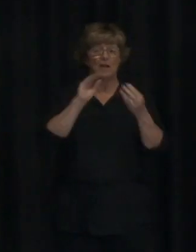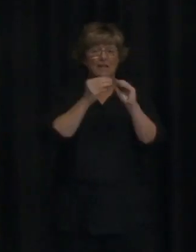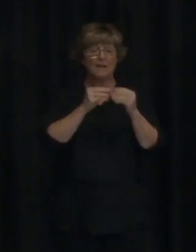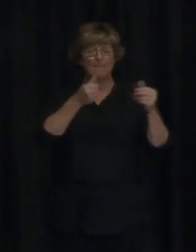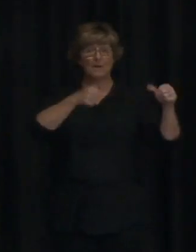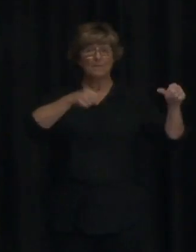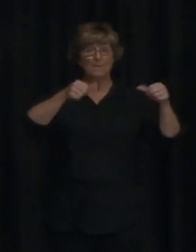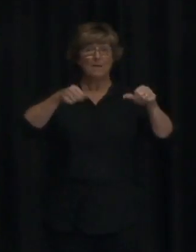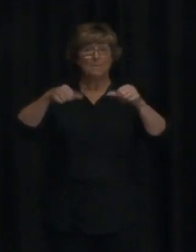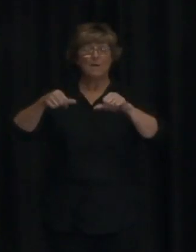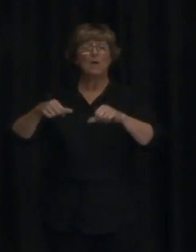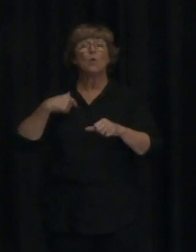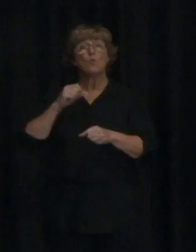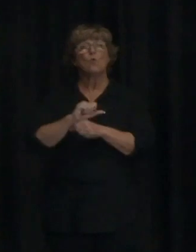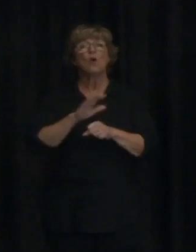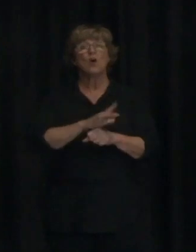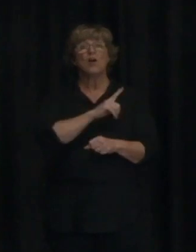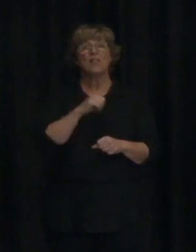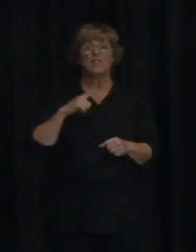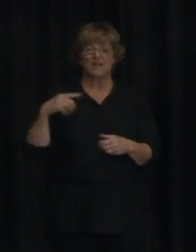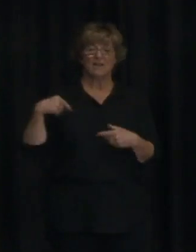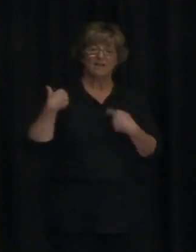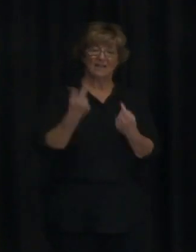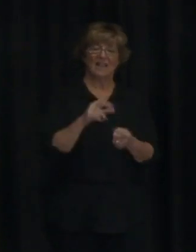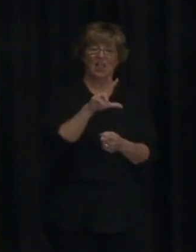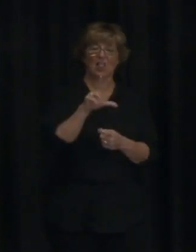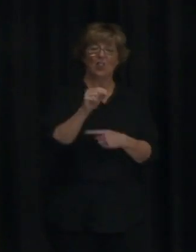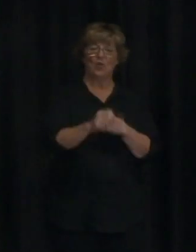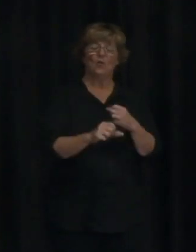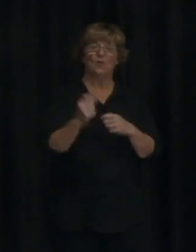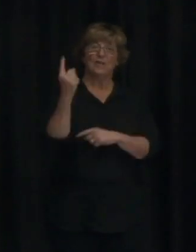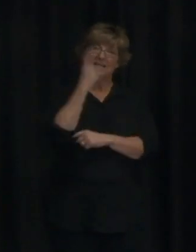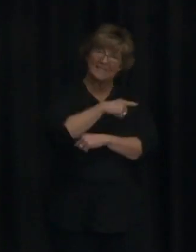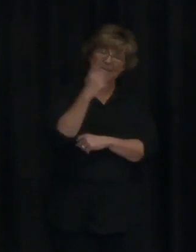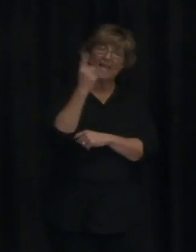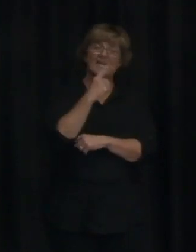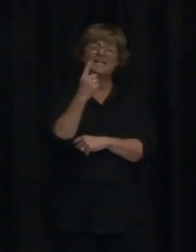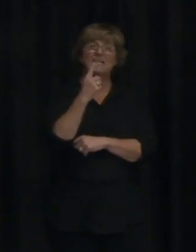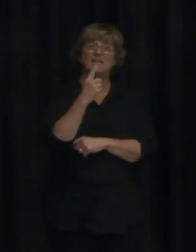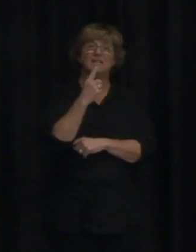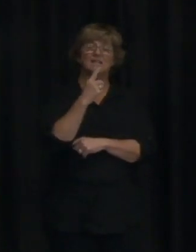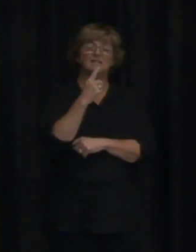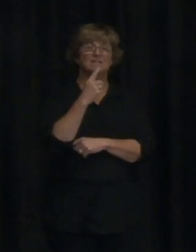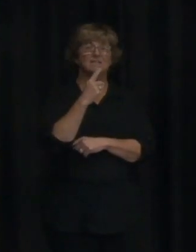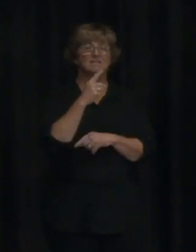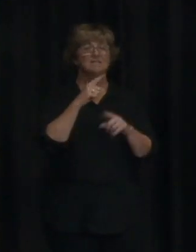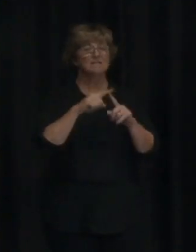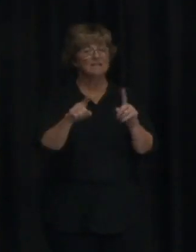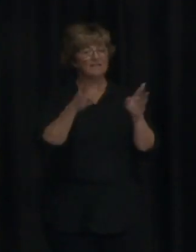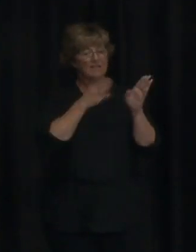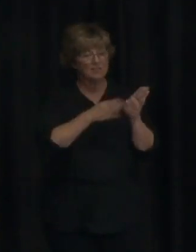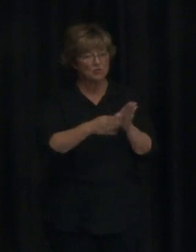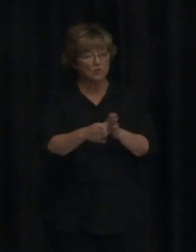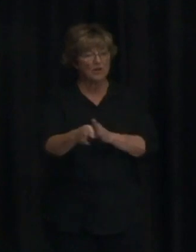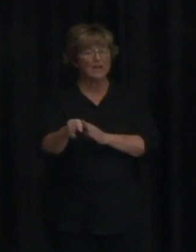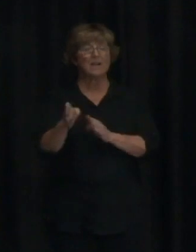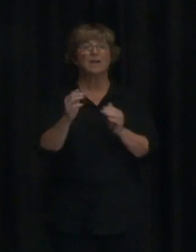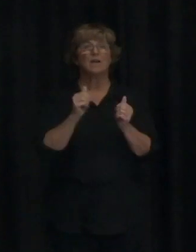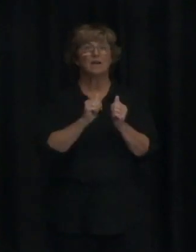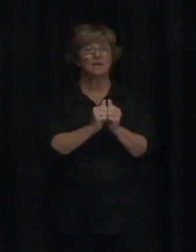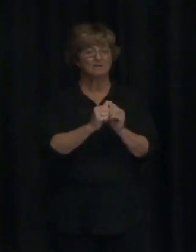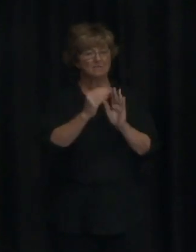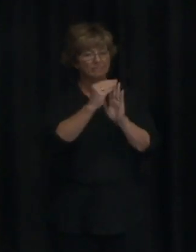put up. We've been working with the legislature in the last 30 days to put together a completely different framework and strategy with different